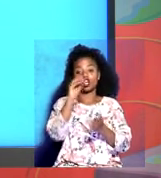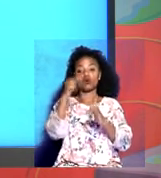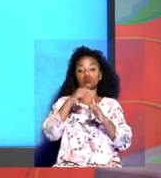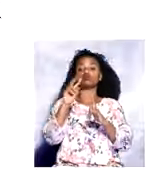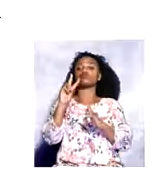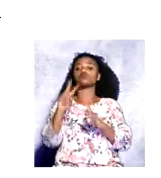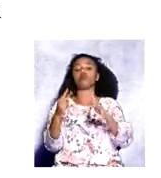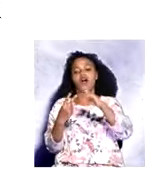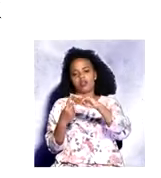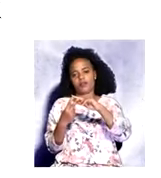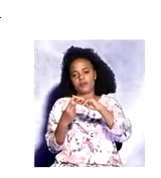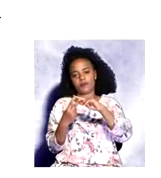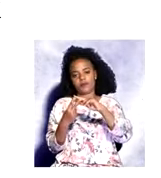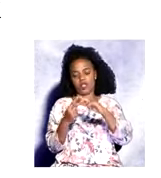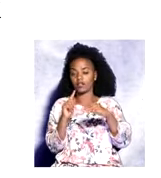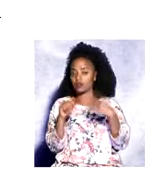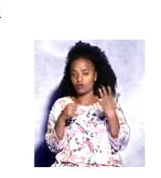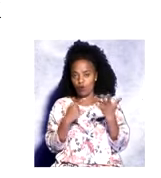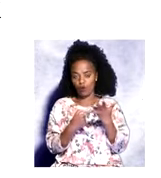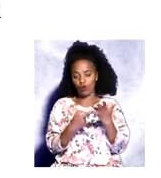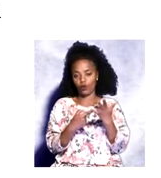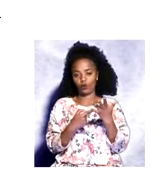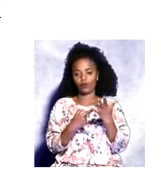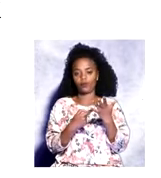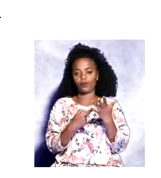pi. So